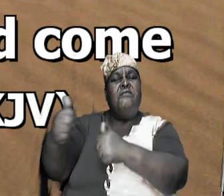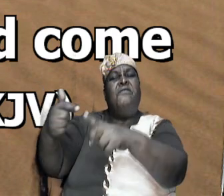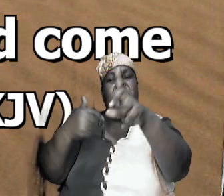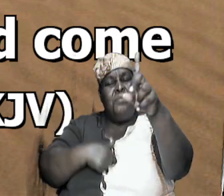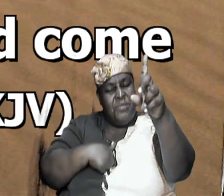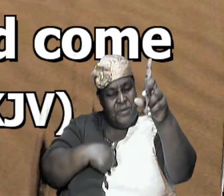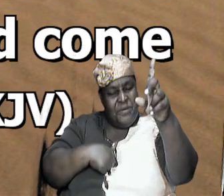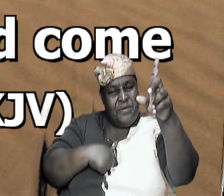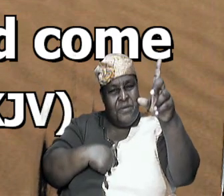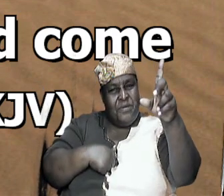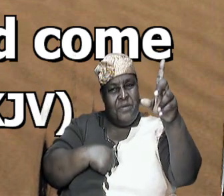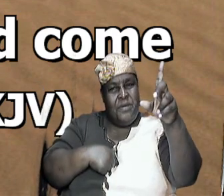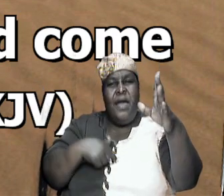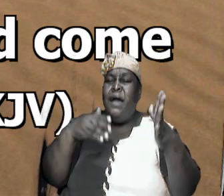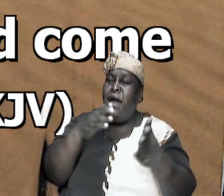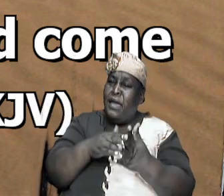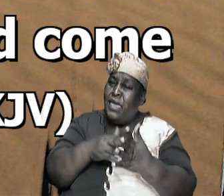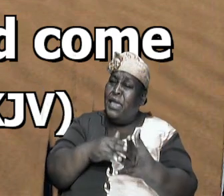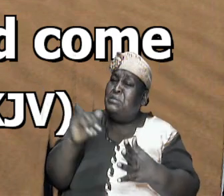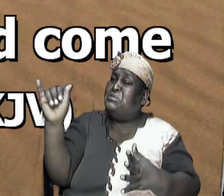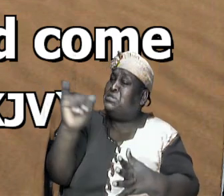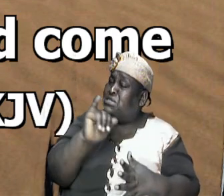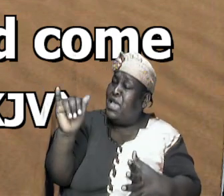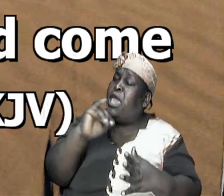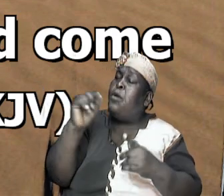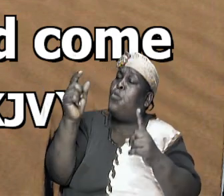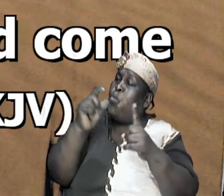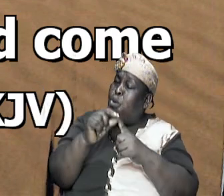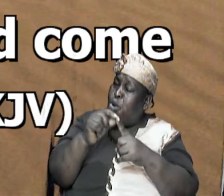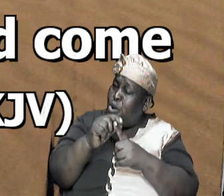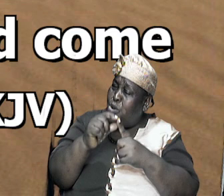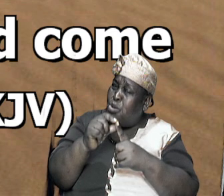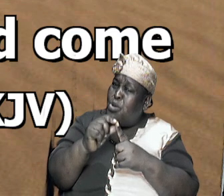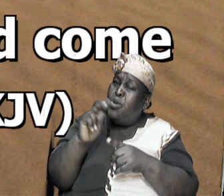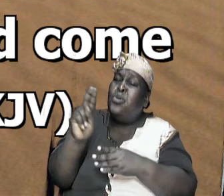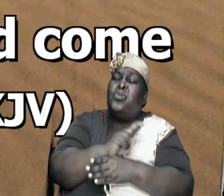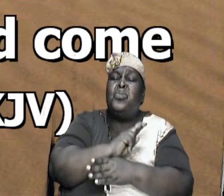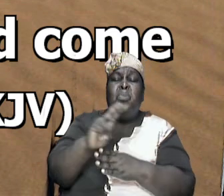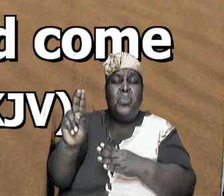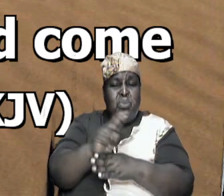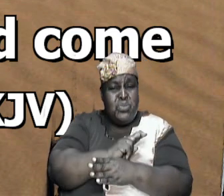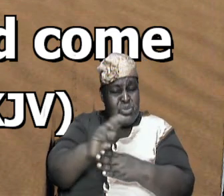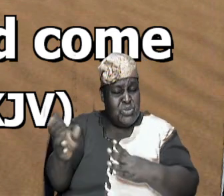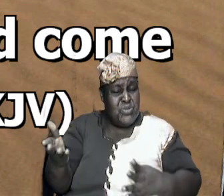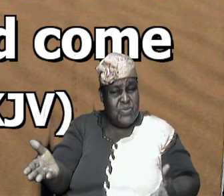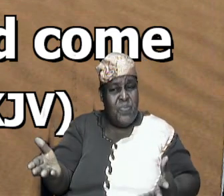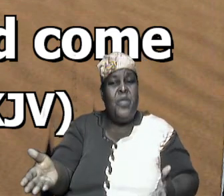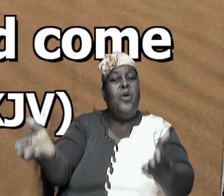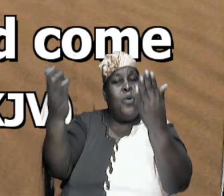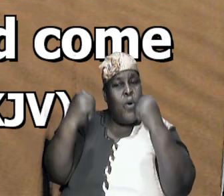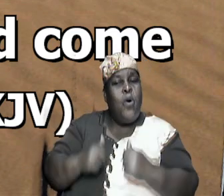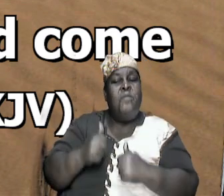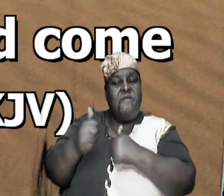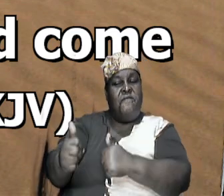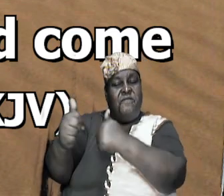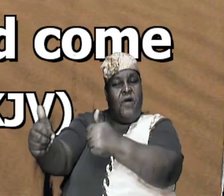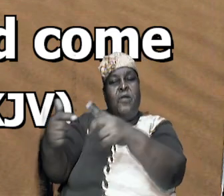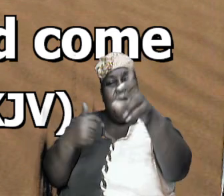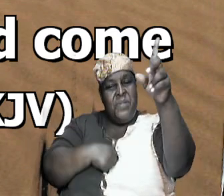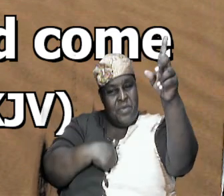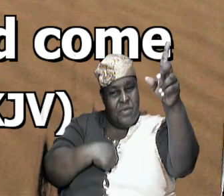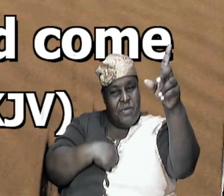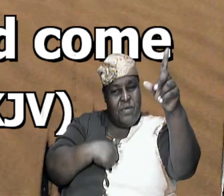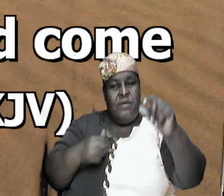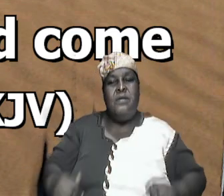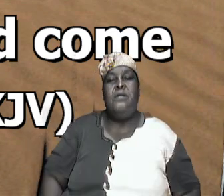me. Again, that same word he is using there. Come follow me, or follow